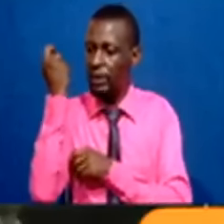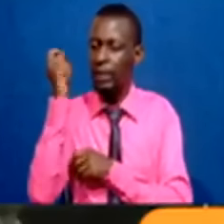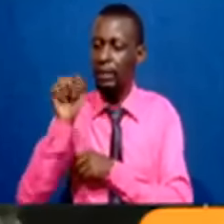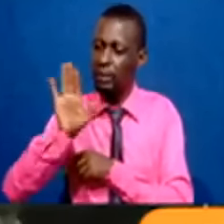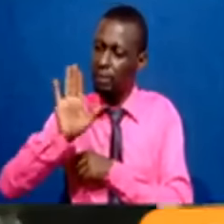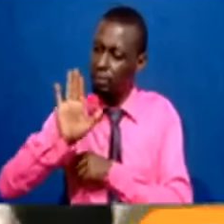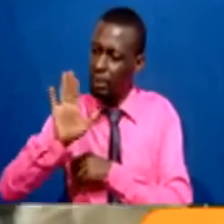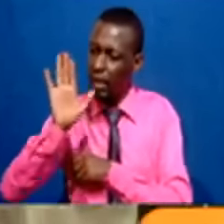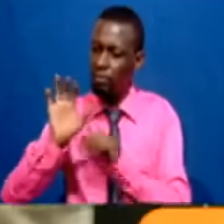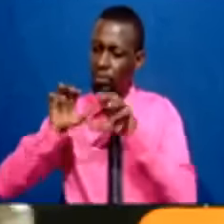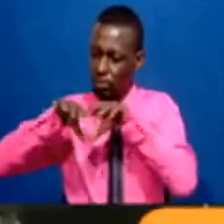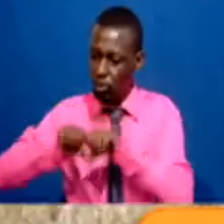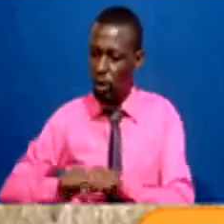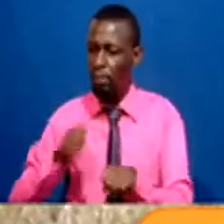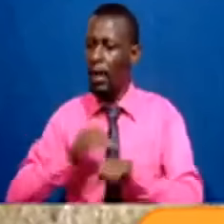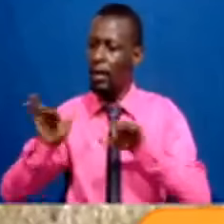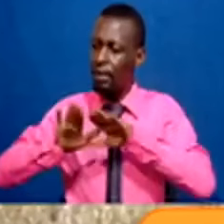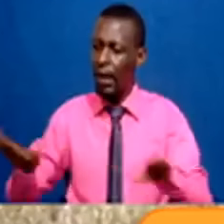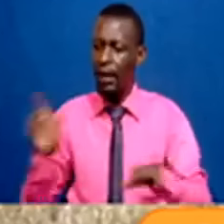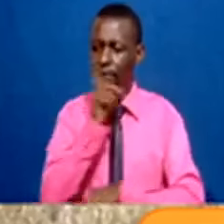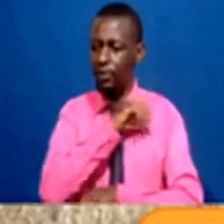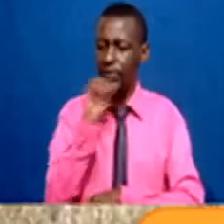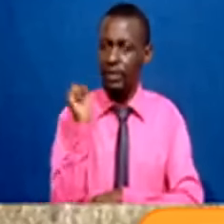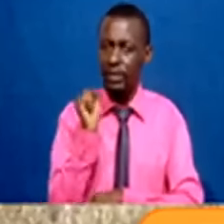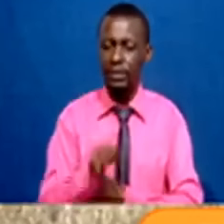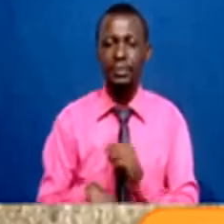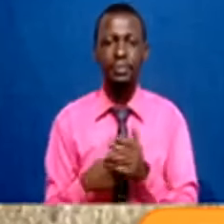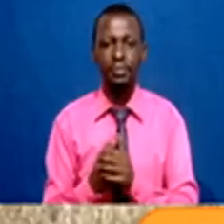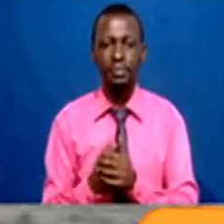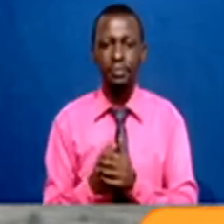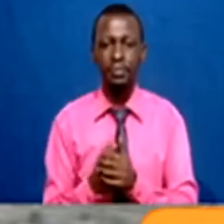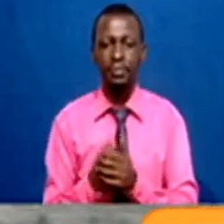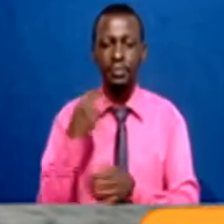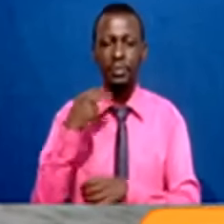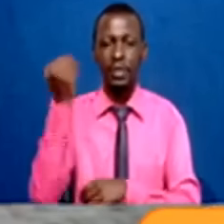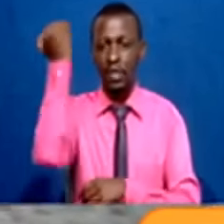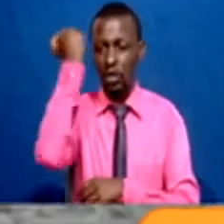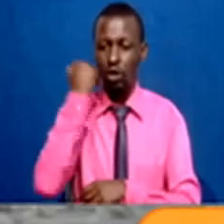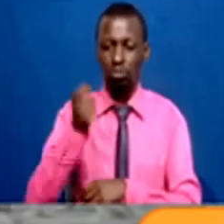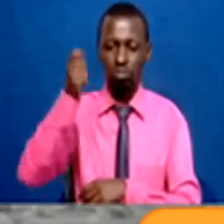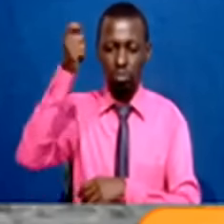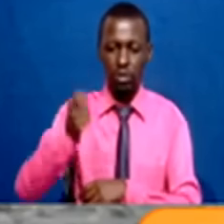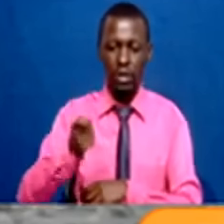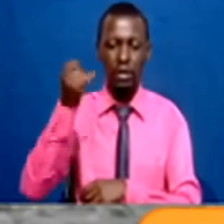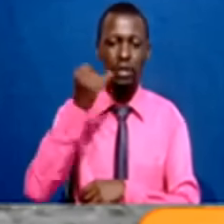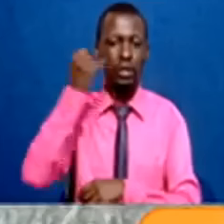raisi, ulichukua chamba yangu. In a ruling issued by the High Court in Nakuru in